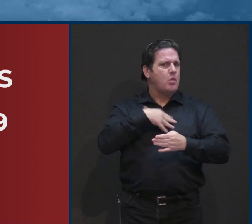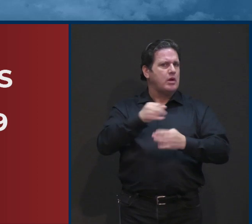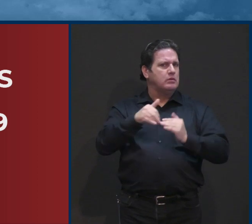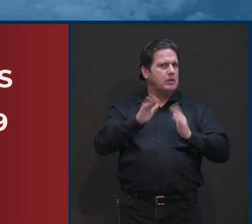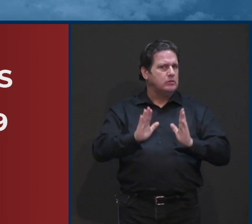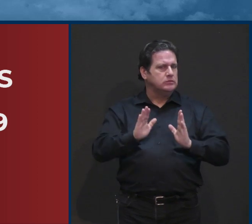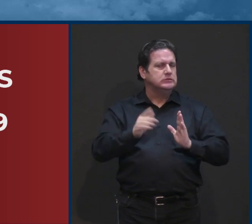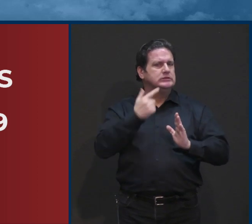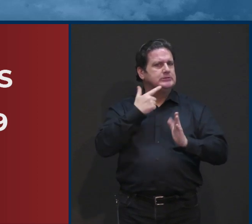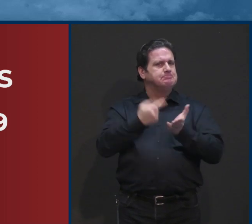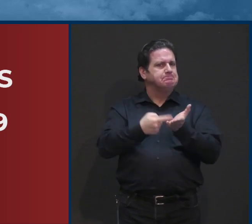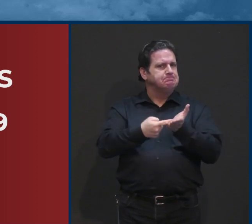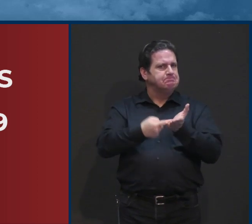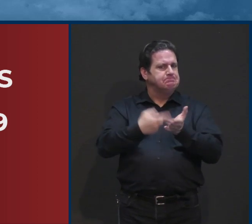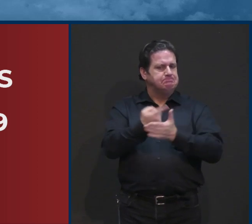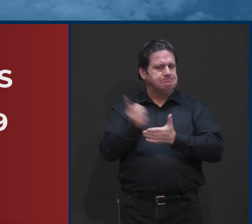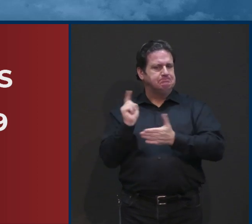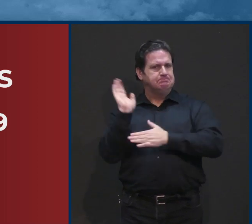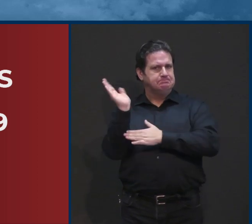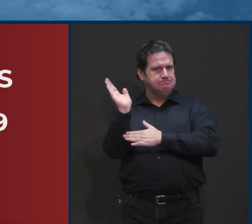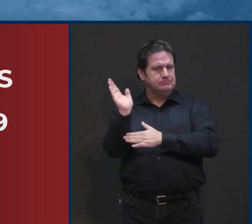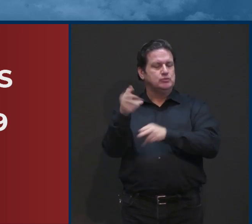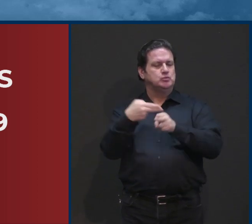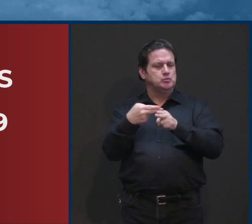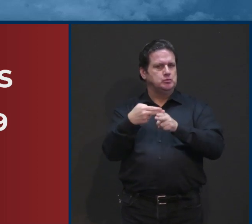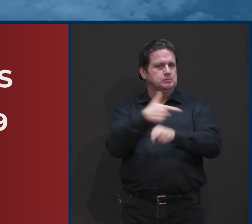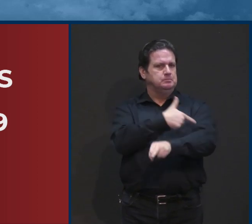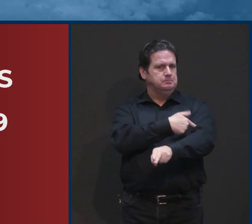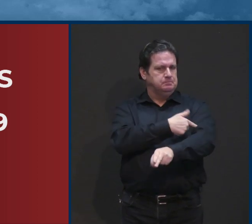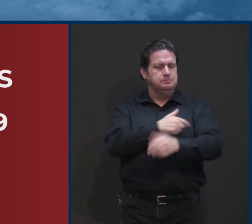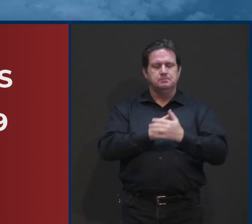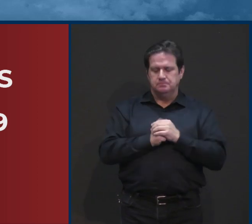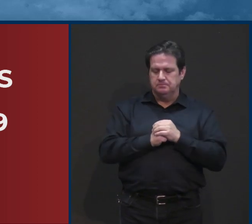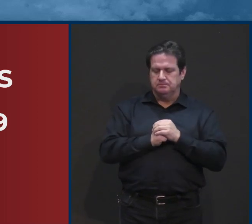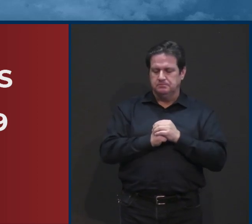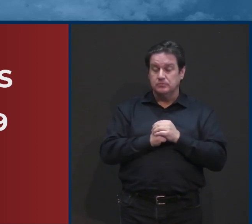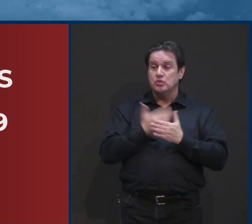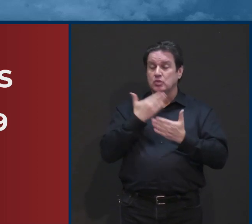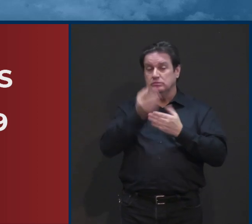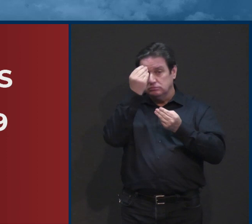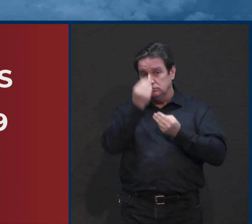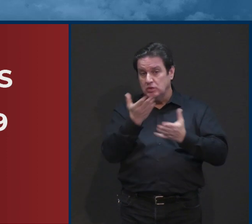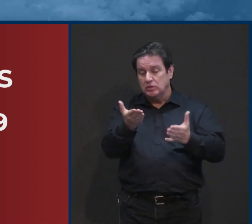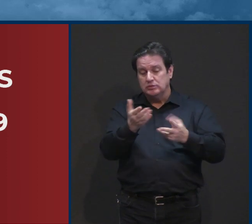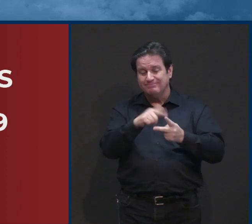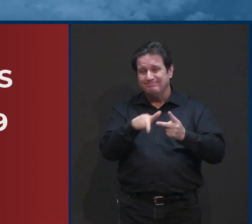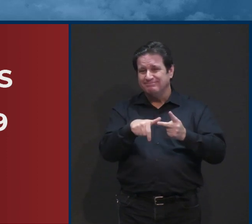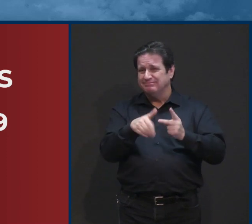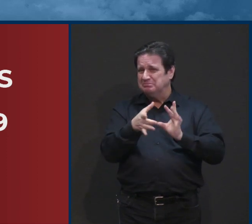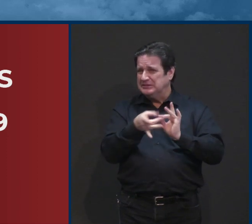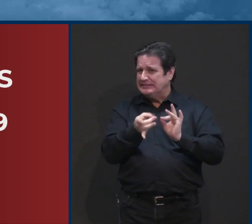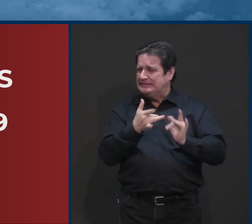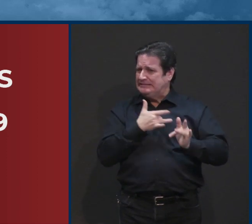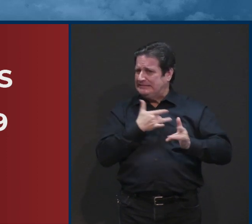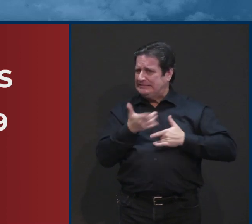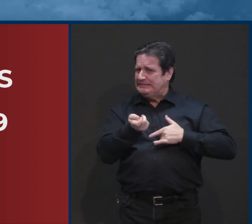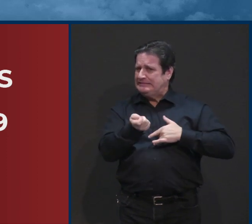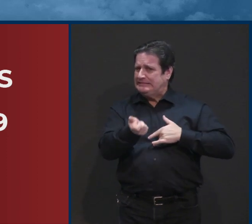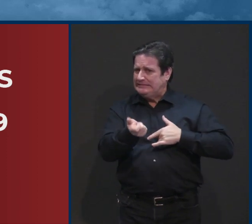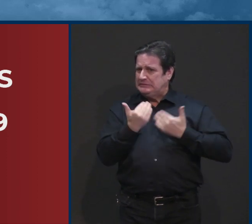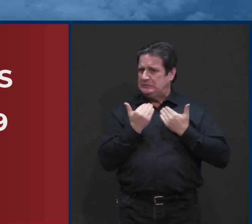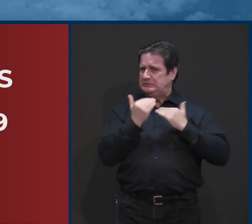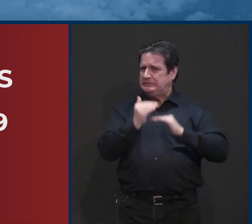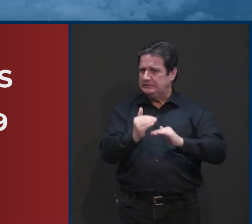call this past week. So some good news, some concerning messages. You know, our restrictions